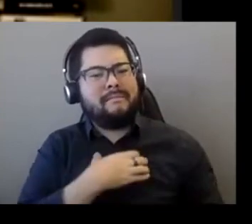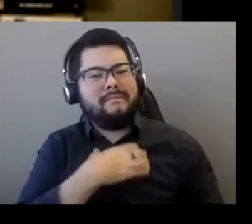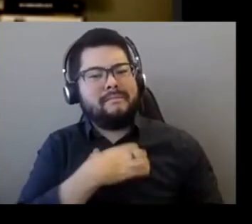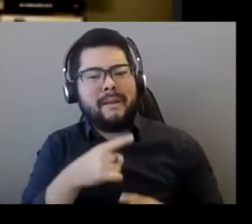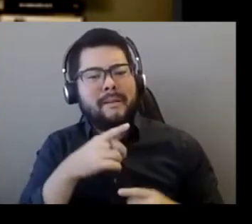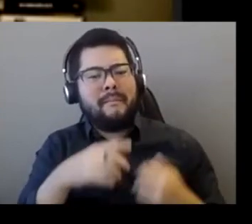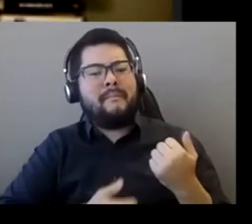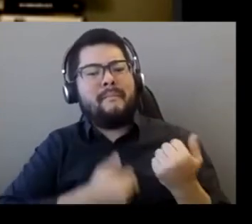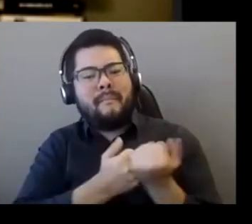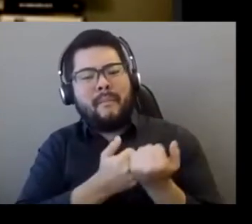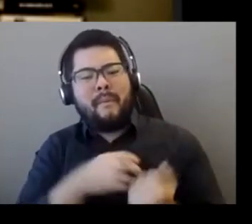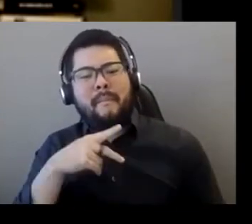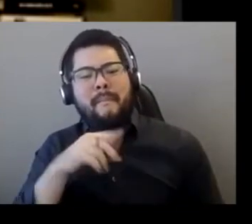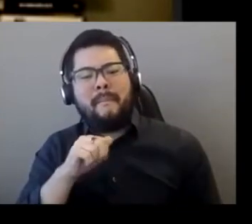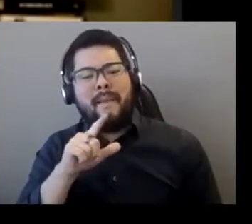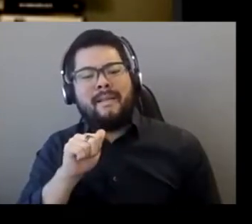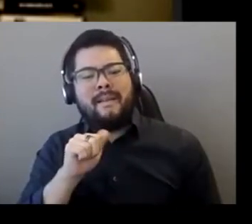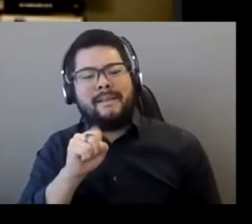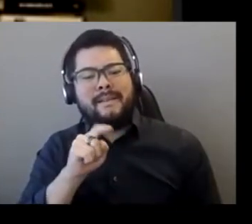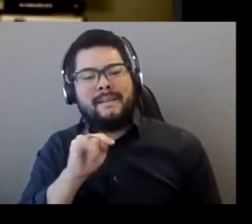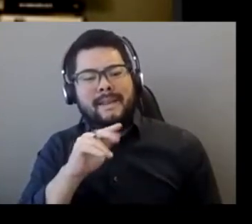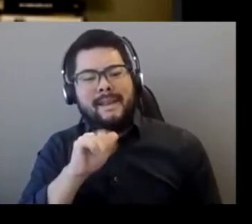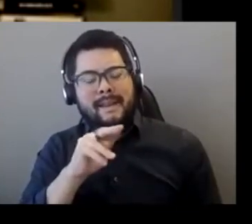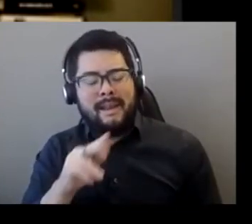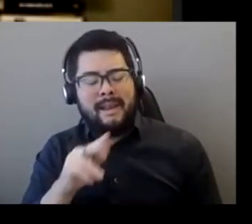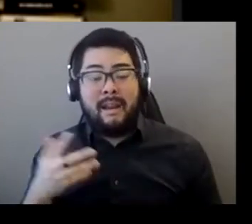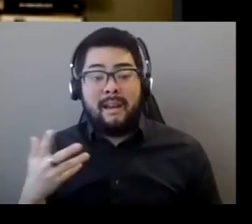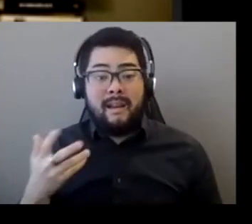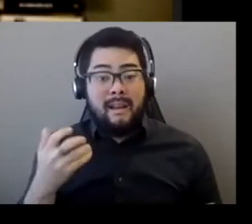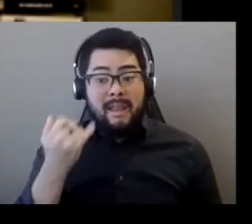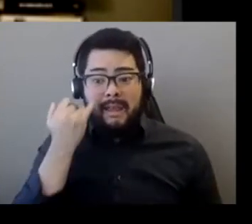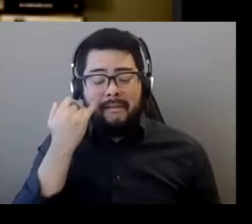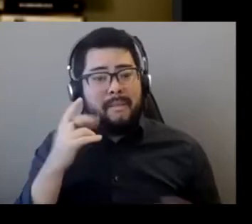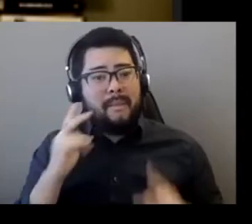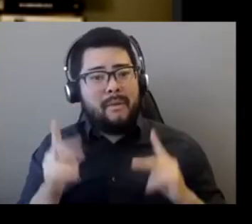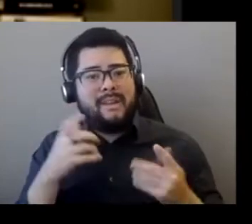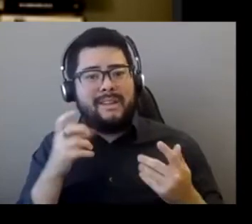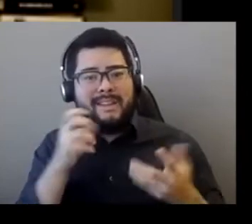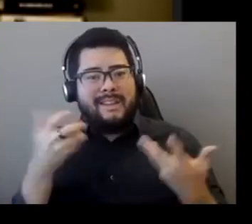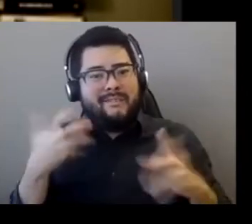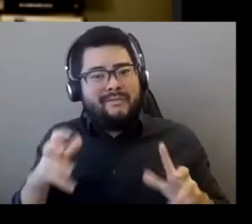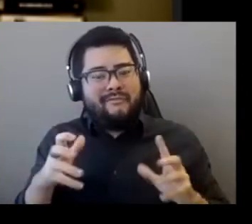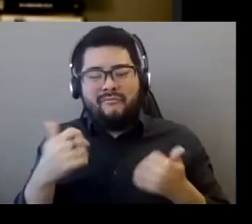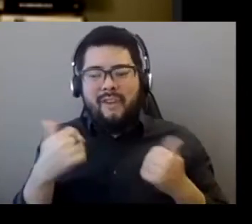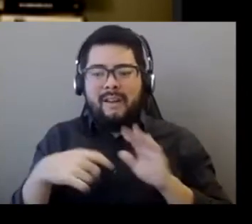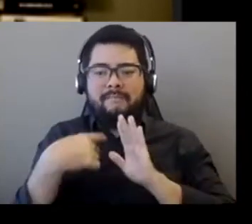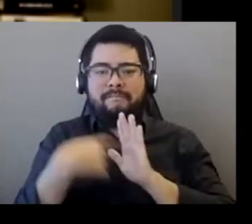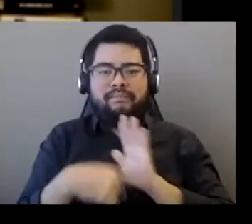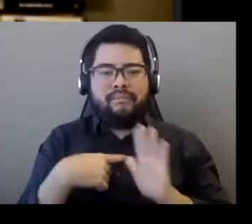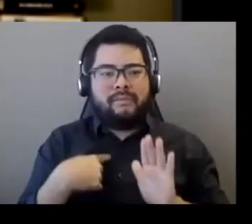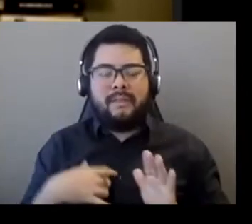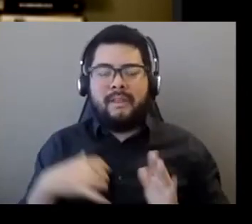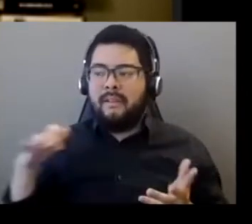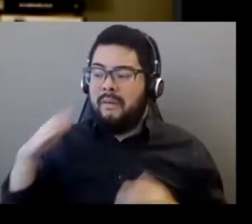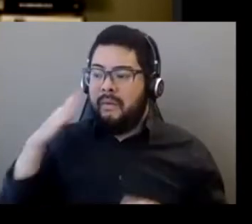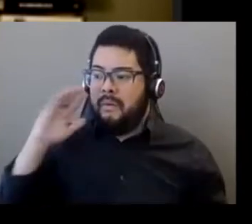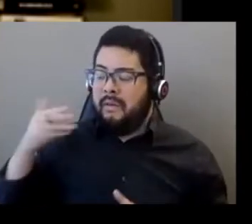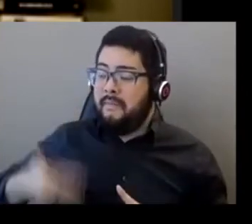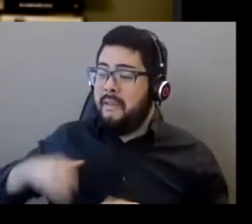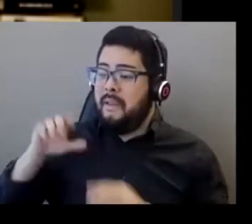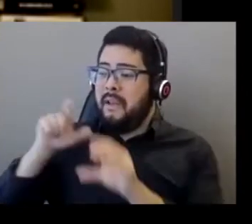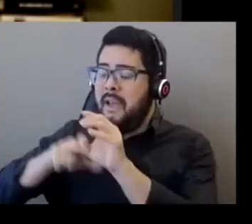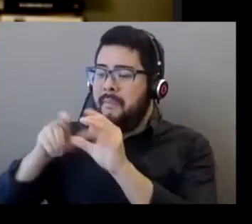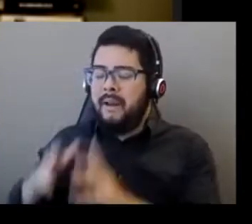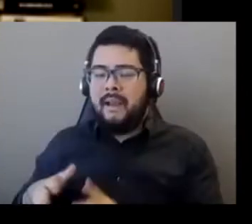kidding? Let them come after me. If they didn't come after me, I'd be surprised. You know, I'm a communist. Oh my God, we have a communist